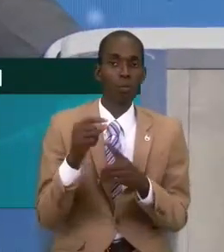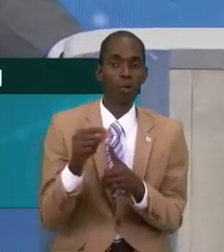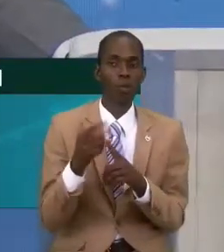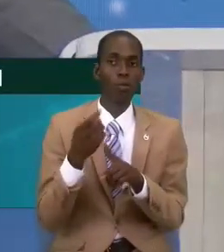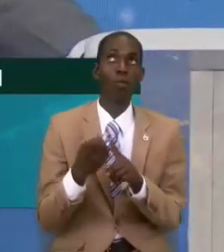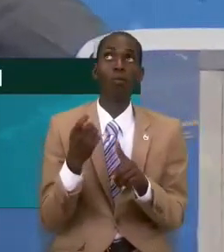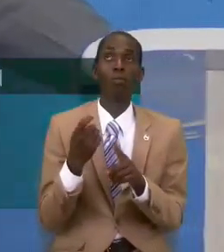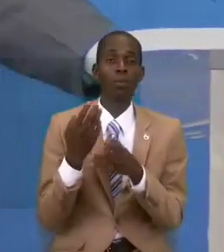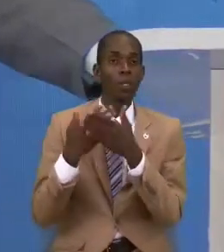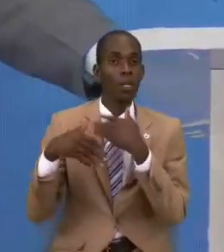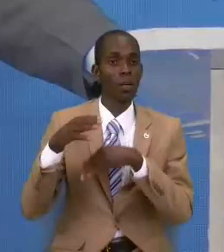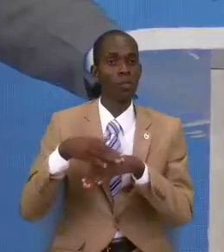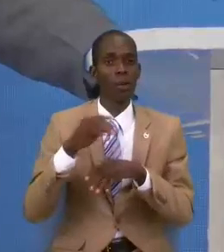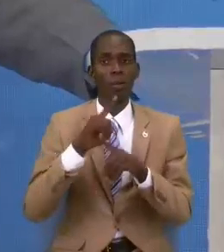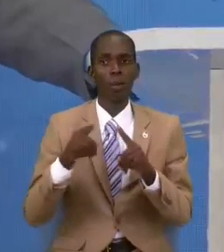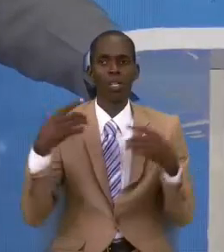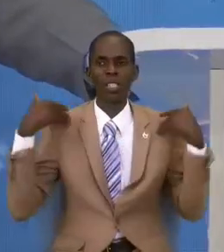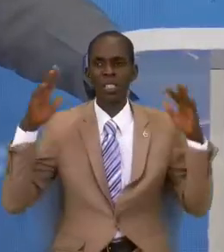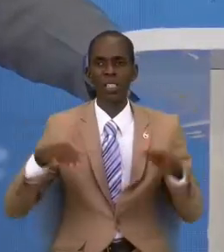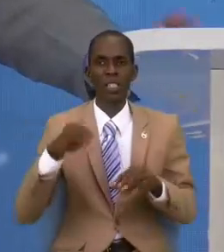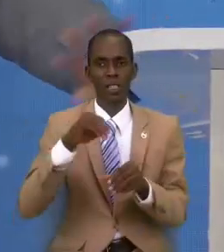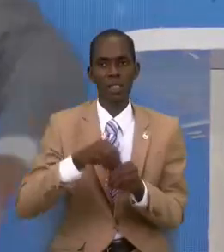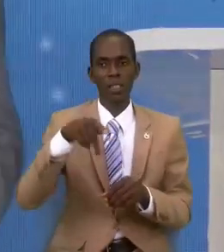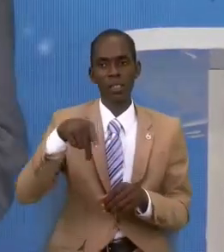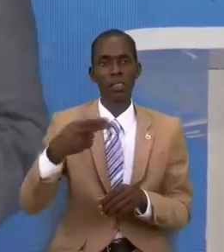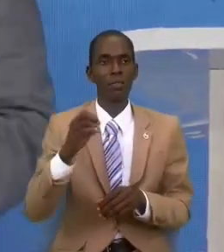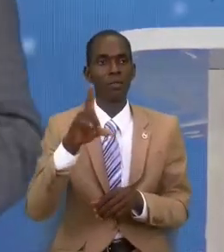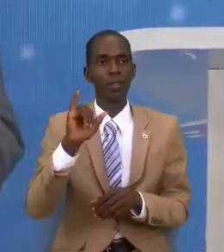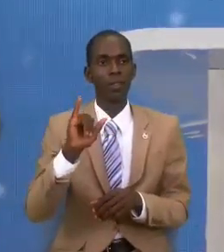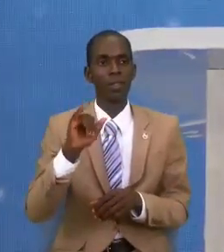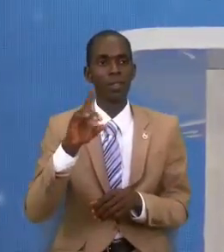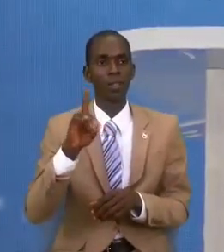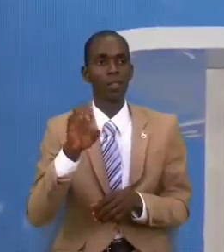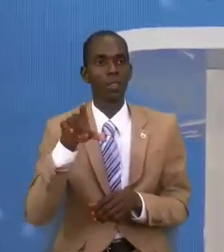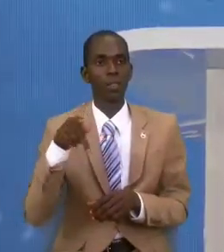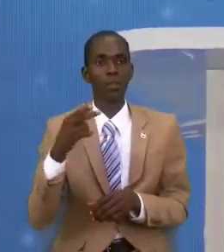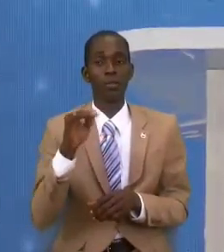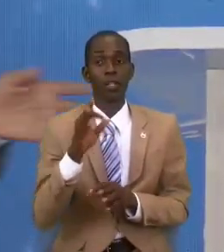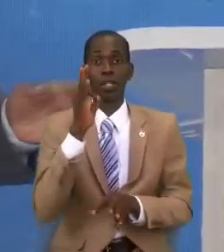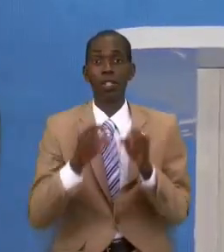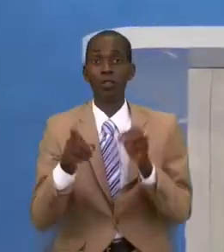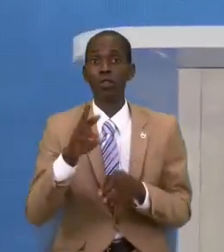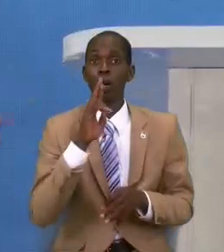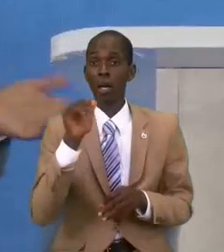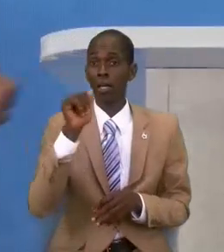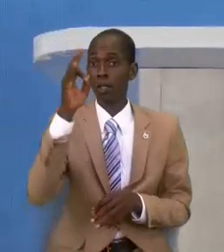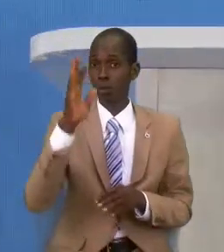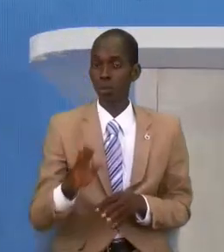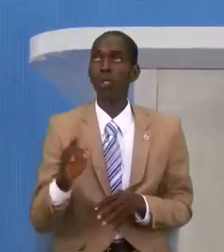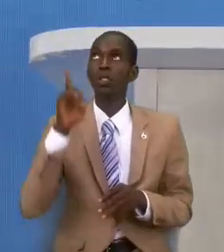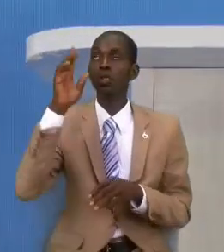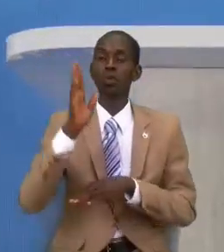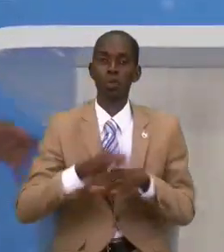the minister in Philadelphia. Why does he call him an angel? Because the minister, the preacher, the pastor,